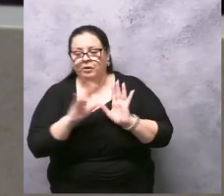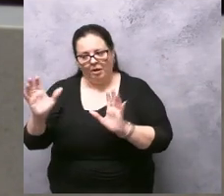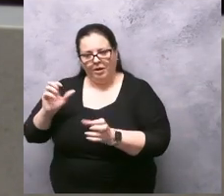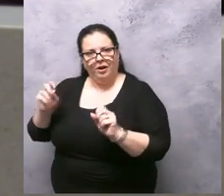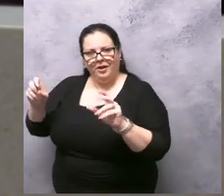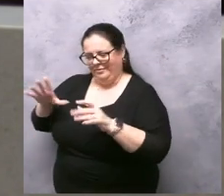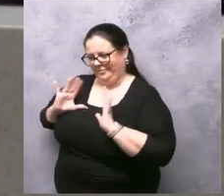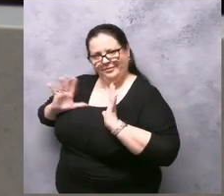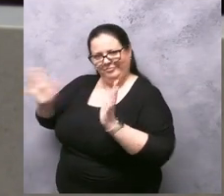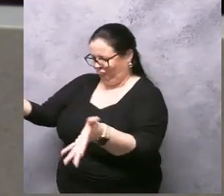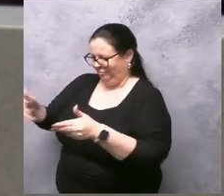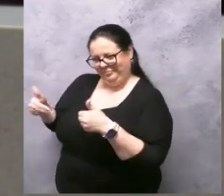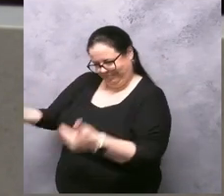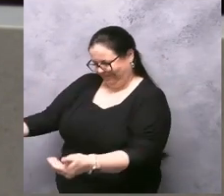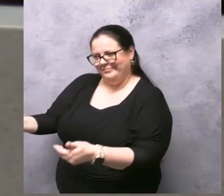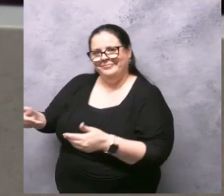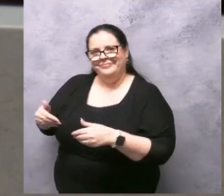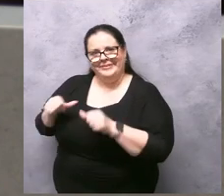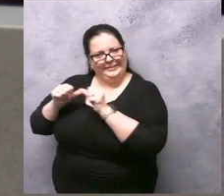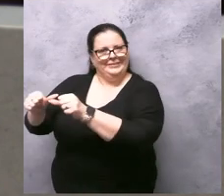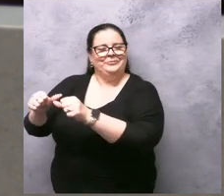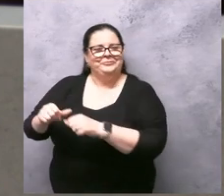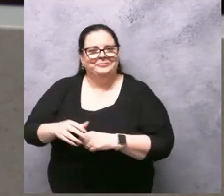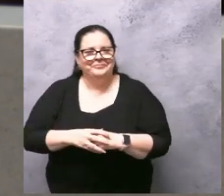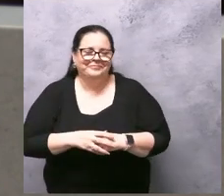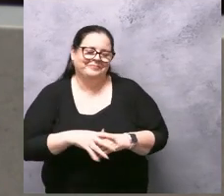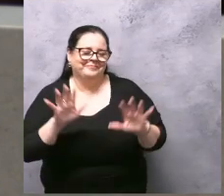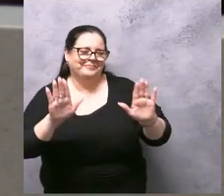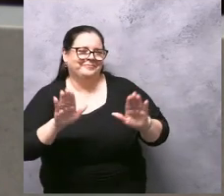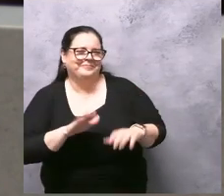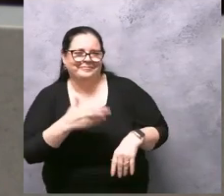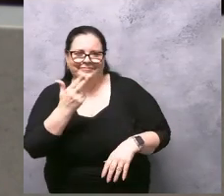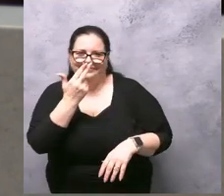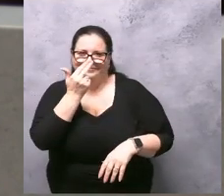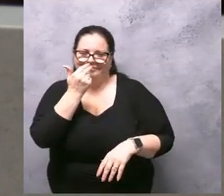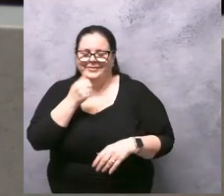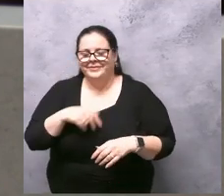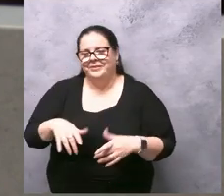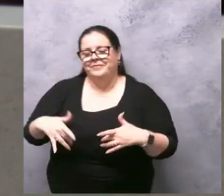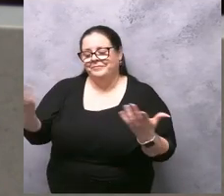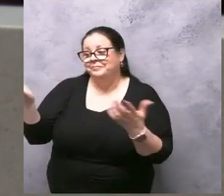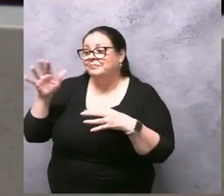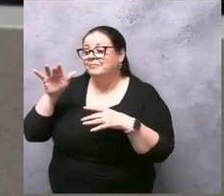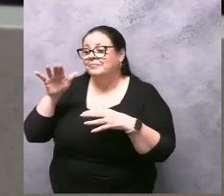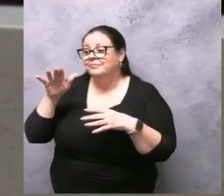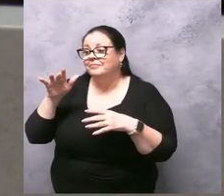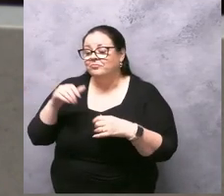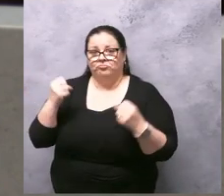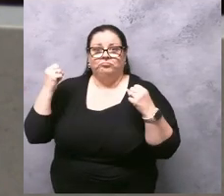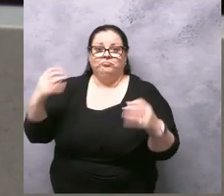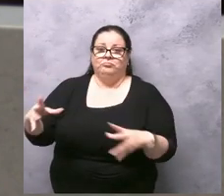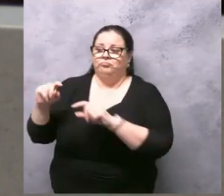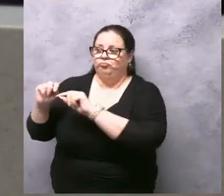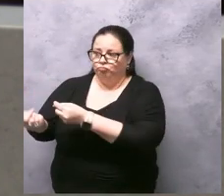carry on, stay up as late as you want to. And so great event, great kids. We had quite a few teams, and